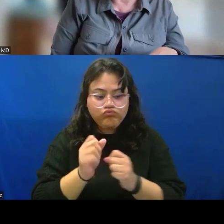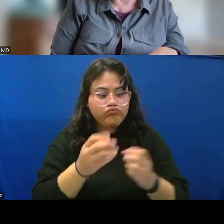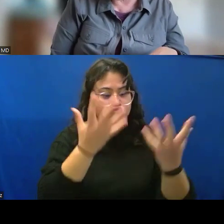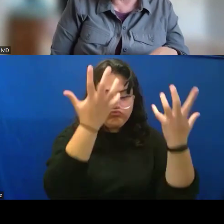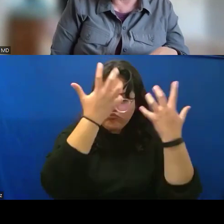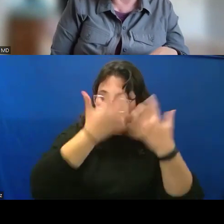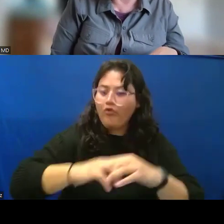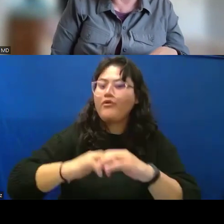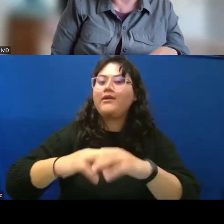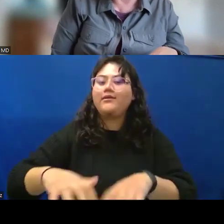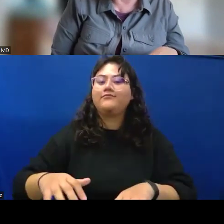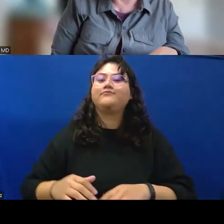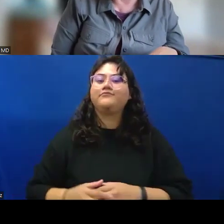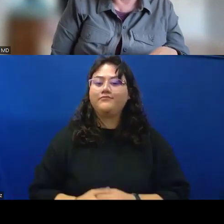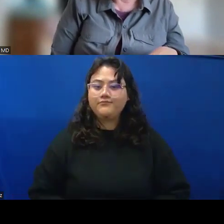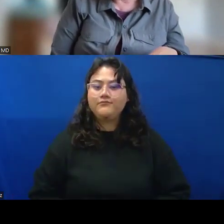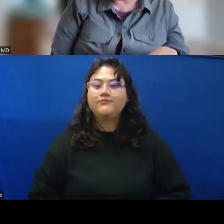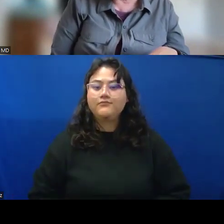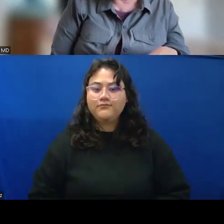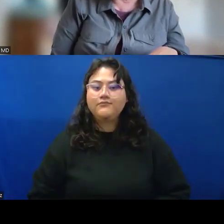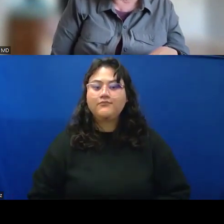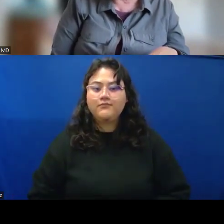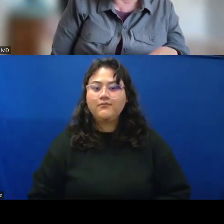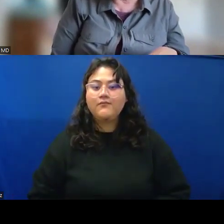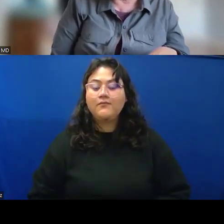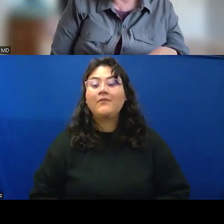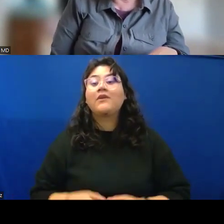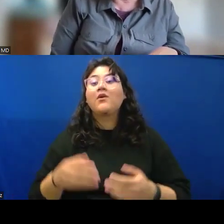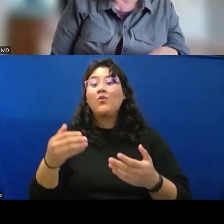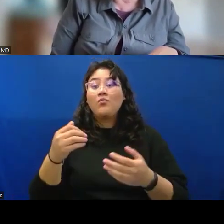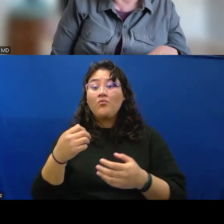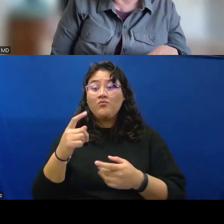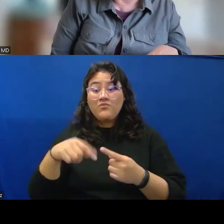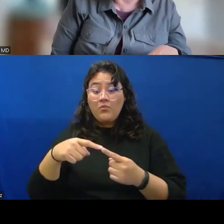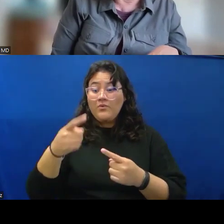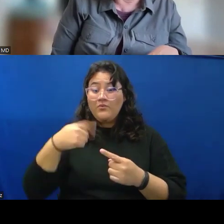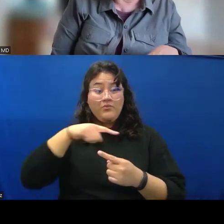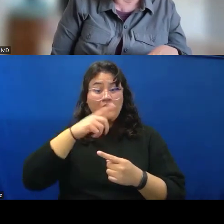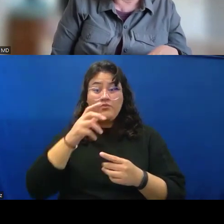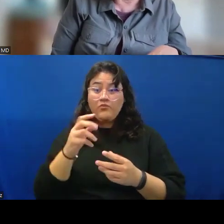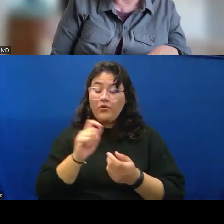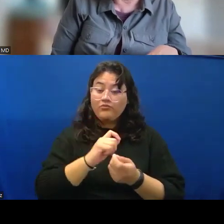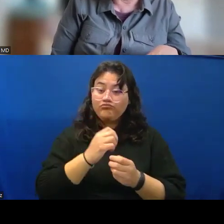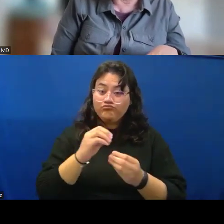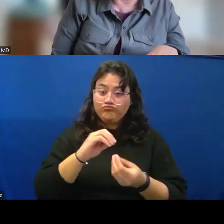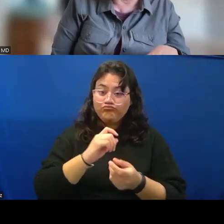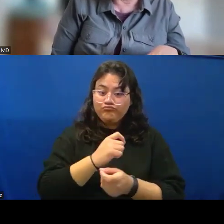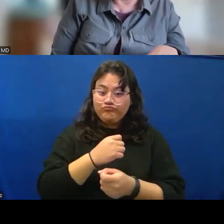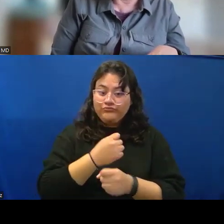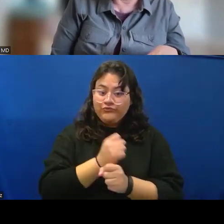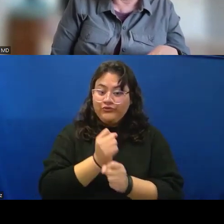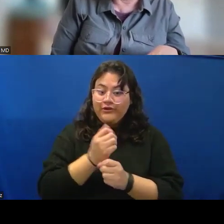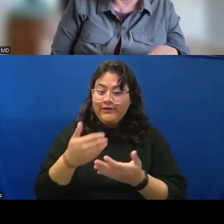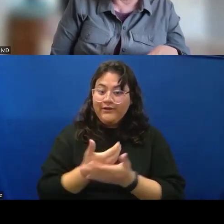this other new policy that we were writing with the tip sheet, we could include ASL without having to fight for